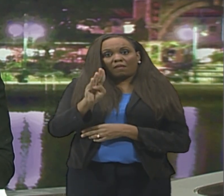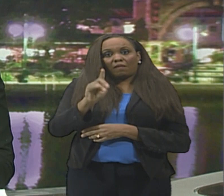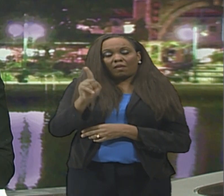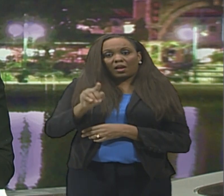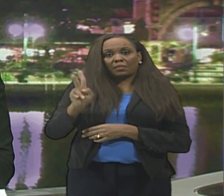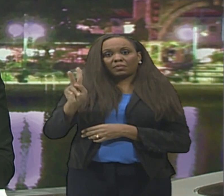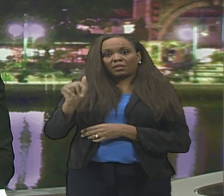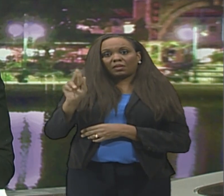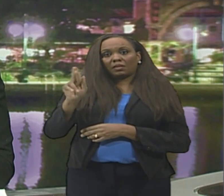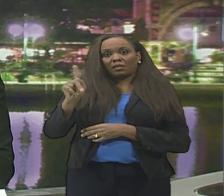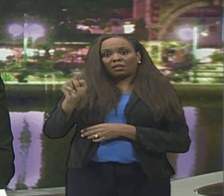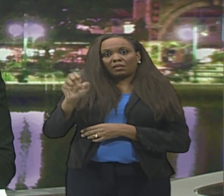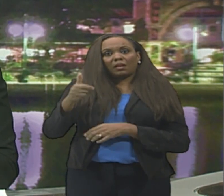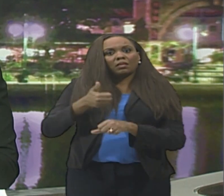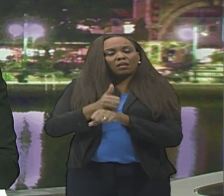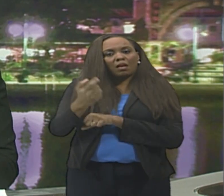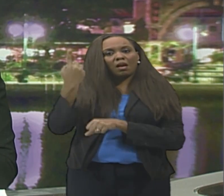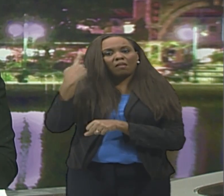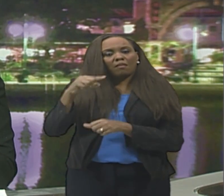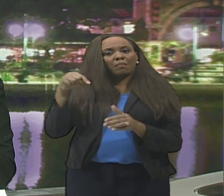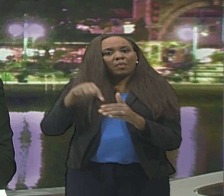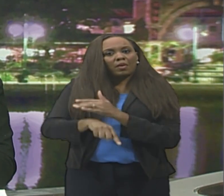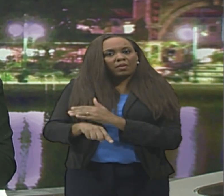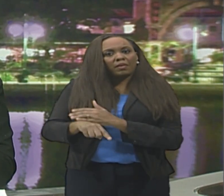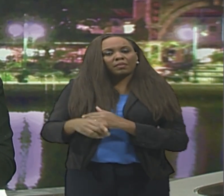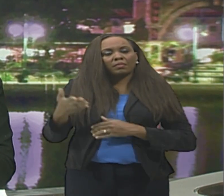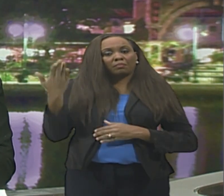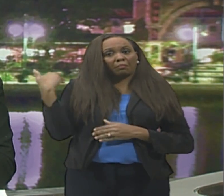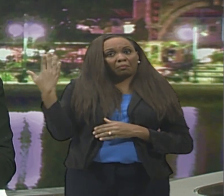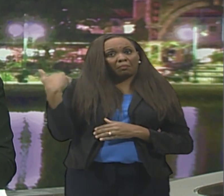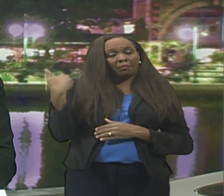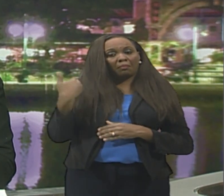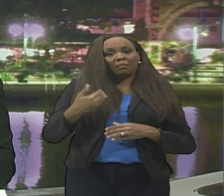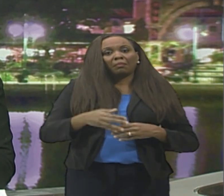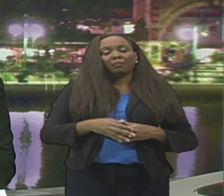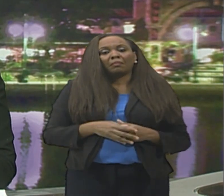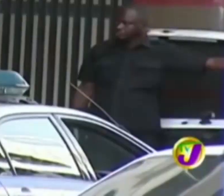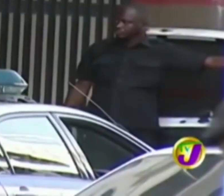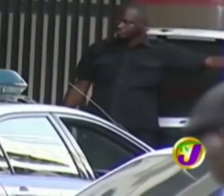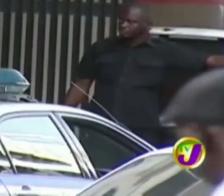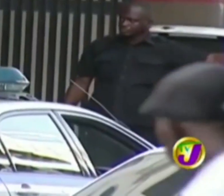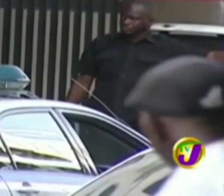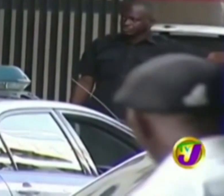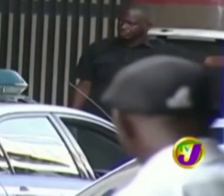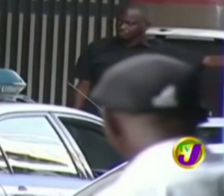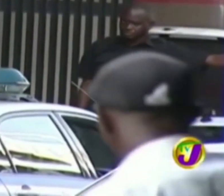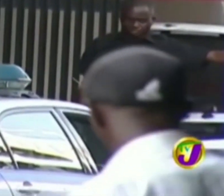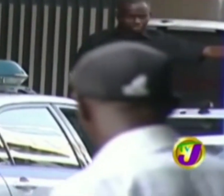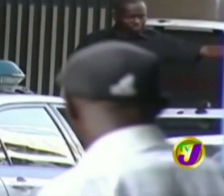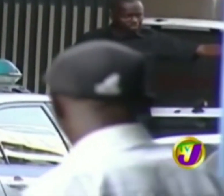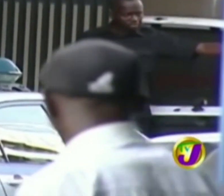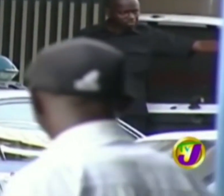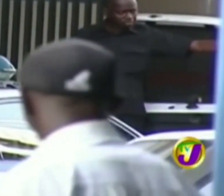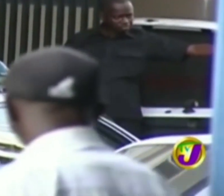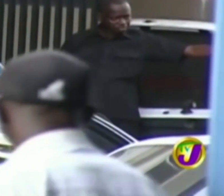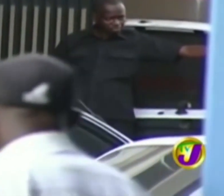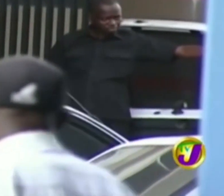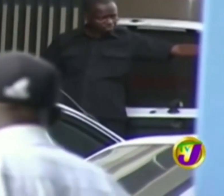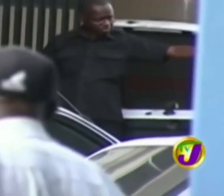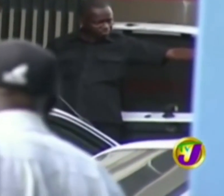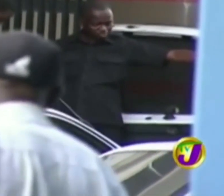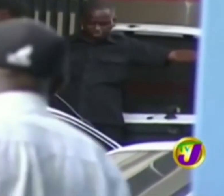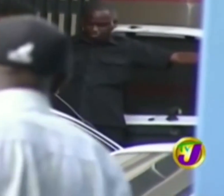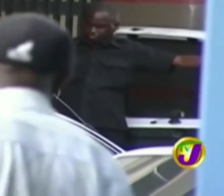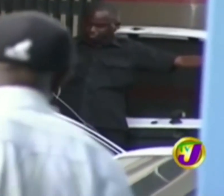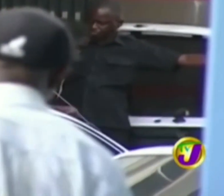the murder of Clive Lizard Williams. More in this TVJ report. In 2014, Adisha Palmer, popularly known